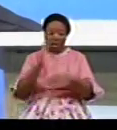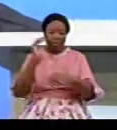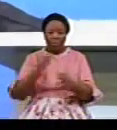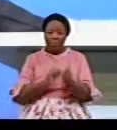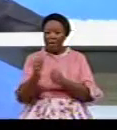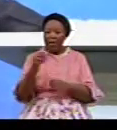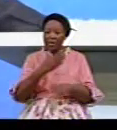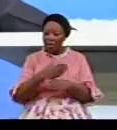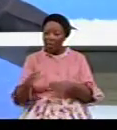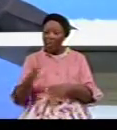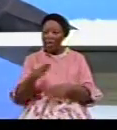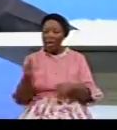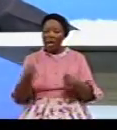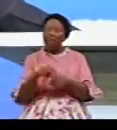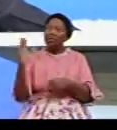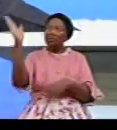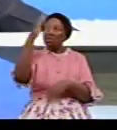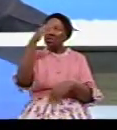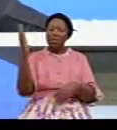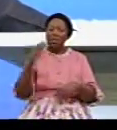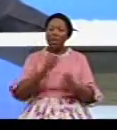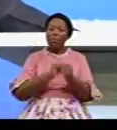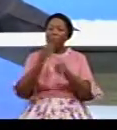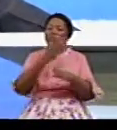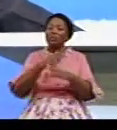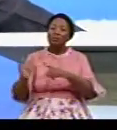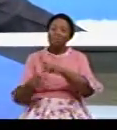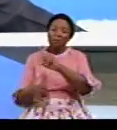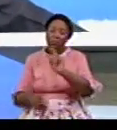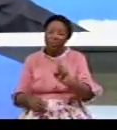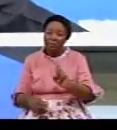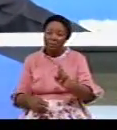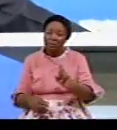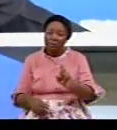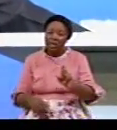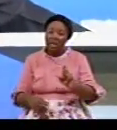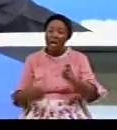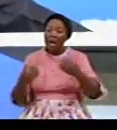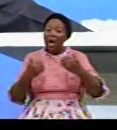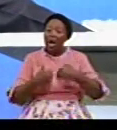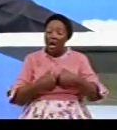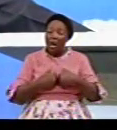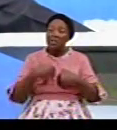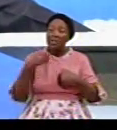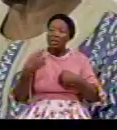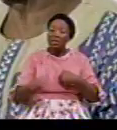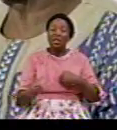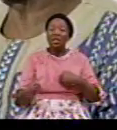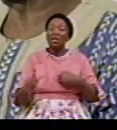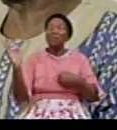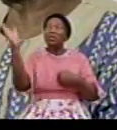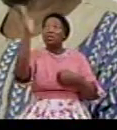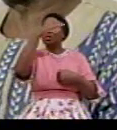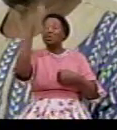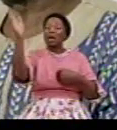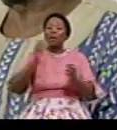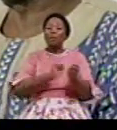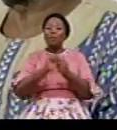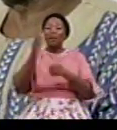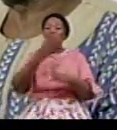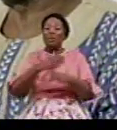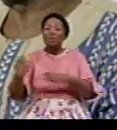return unto you as you return unto him. And when he comes to you tonight, he forgives